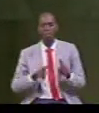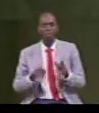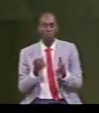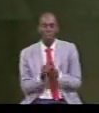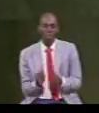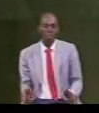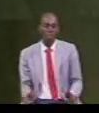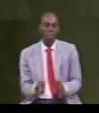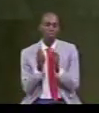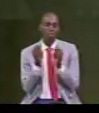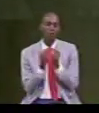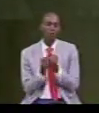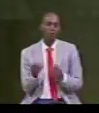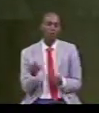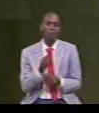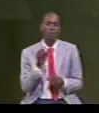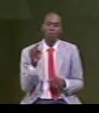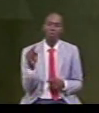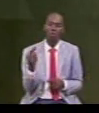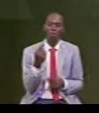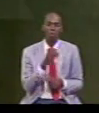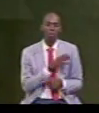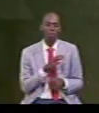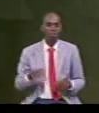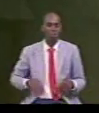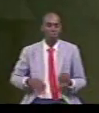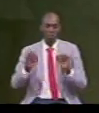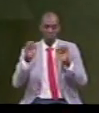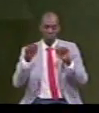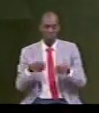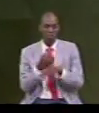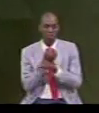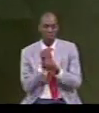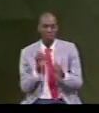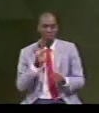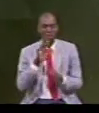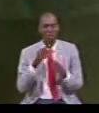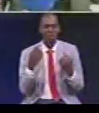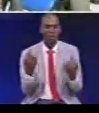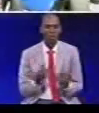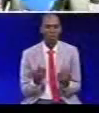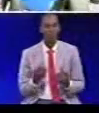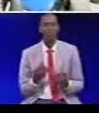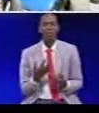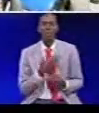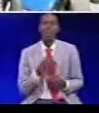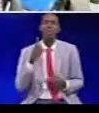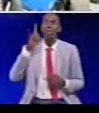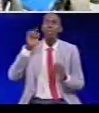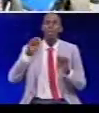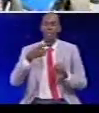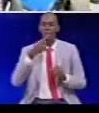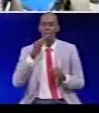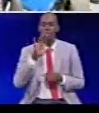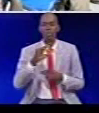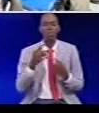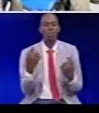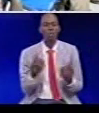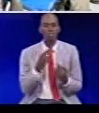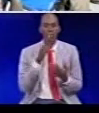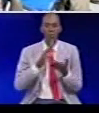their way. Only Christ can say, your sins are forgiven and you are